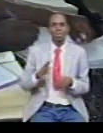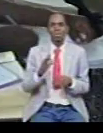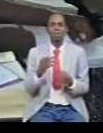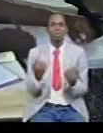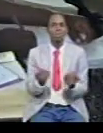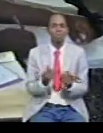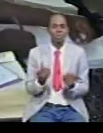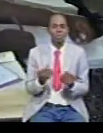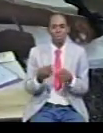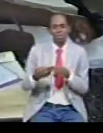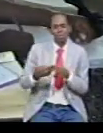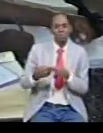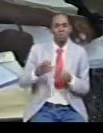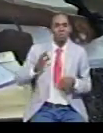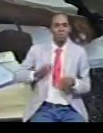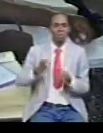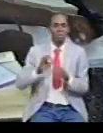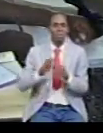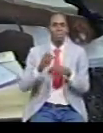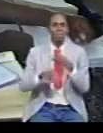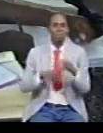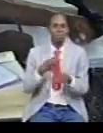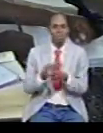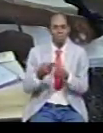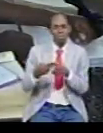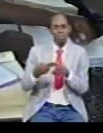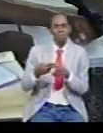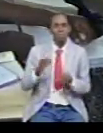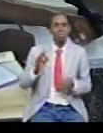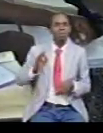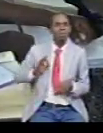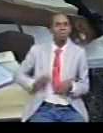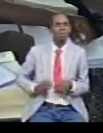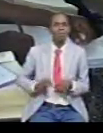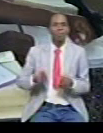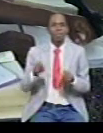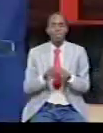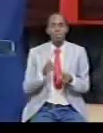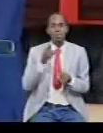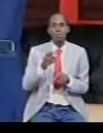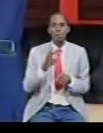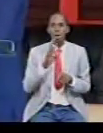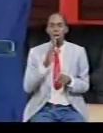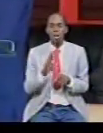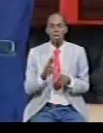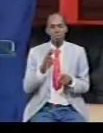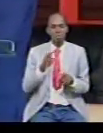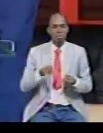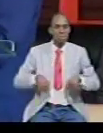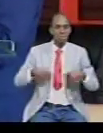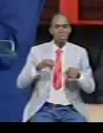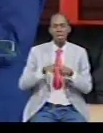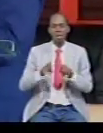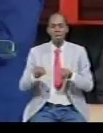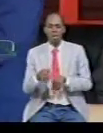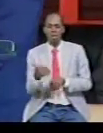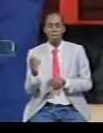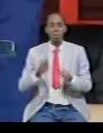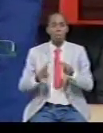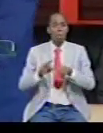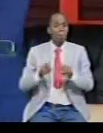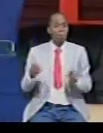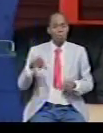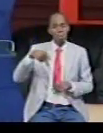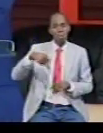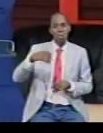temporary gain in the world, temporary gain as you have been living like other people. But Paul the Apostle